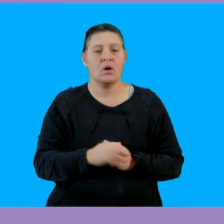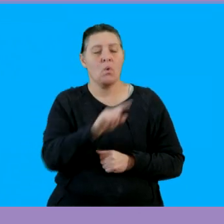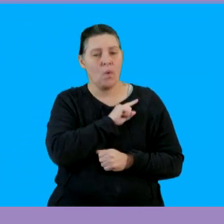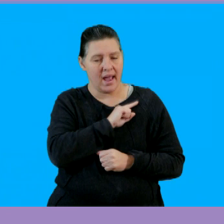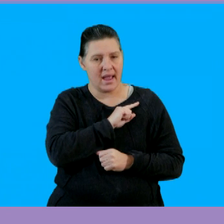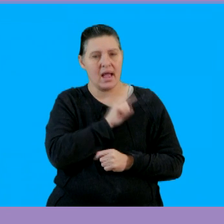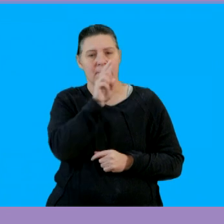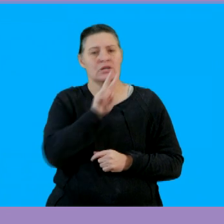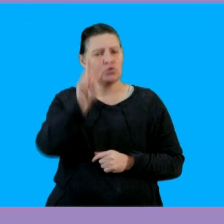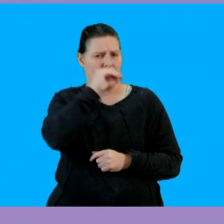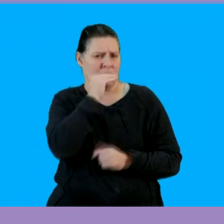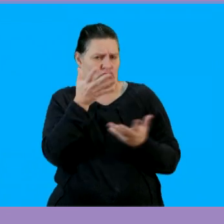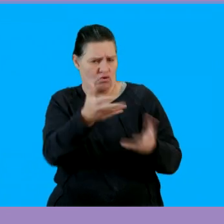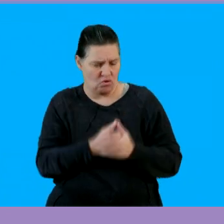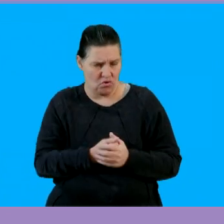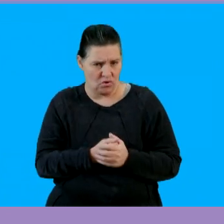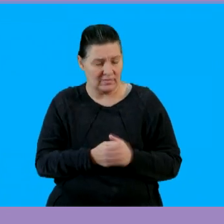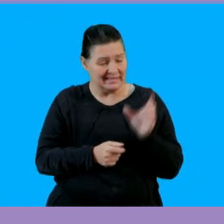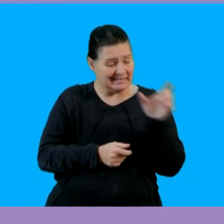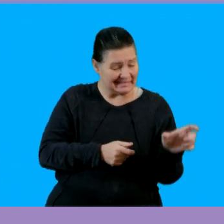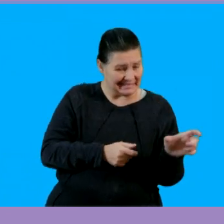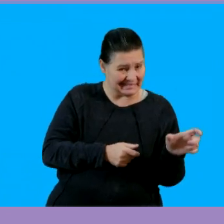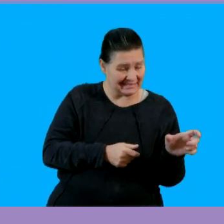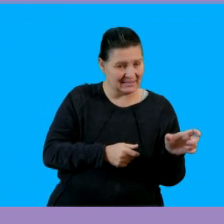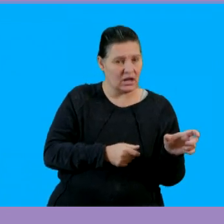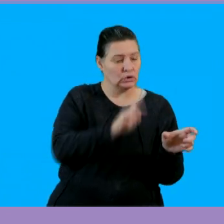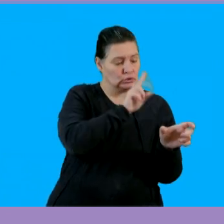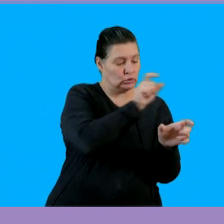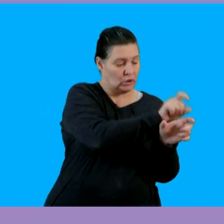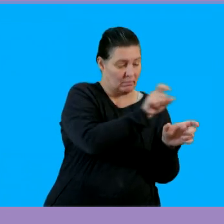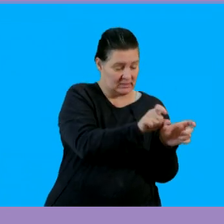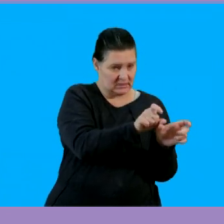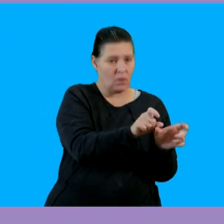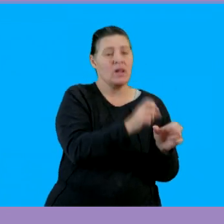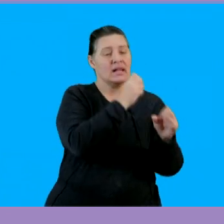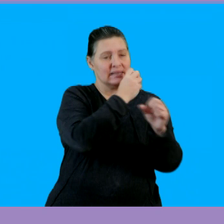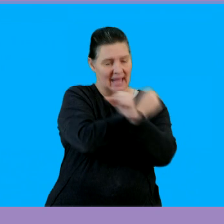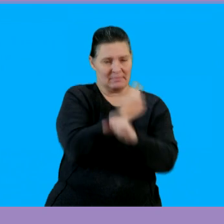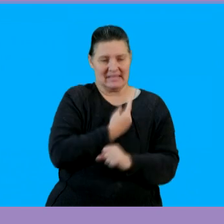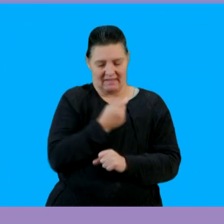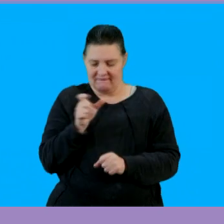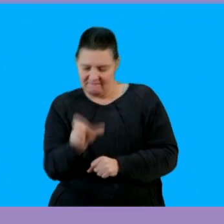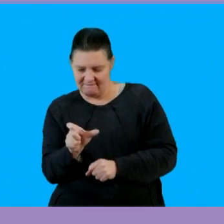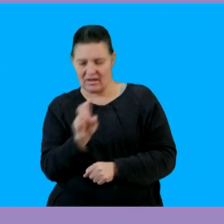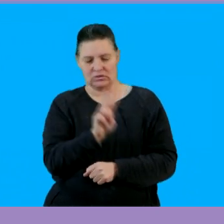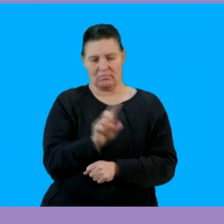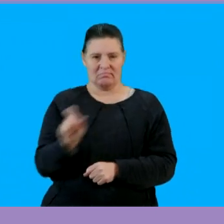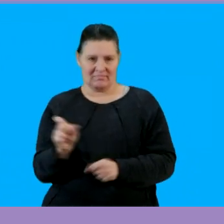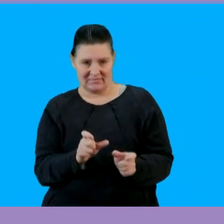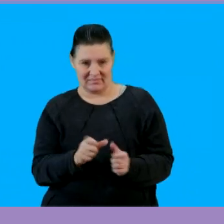it out twice. Because that's what squaring means. It means that the binomial will be multiplied by itself